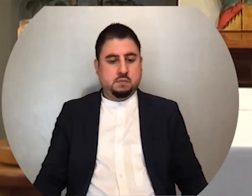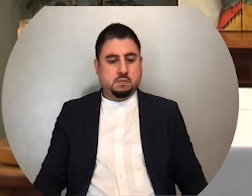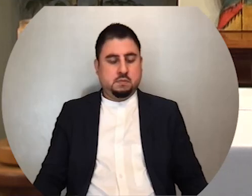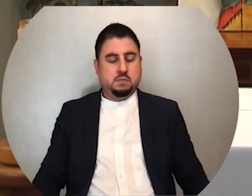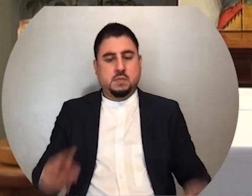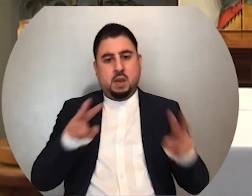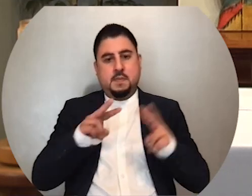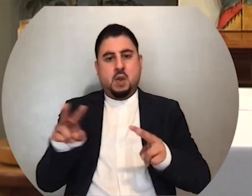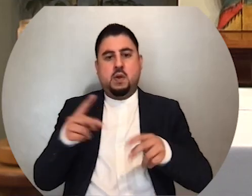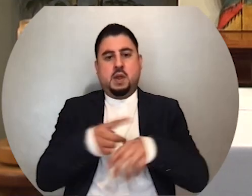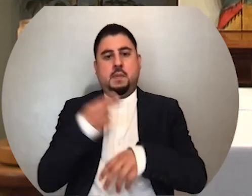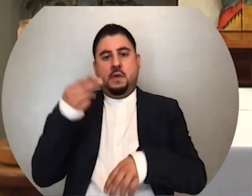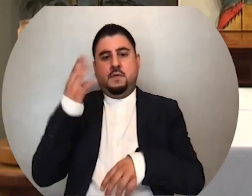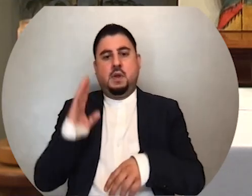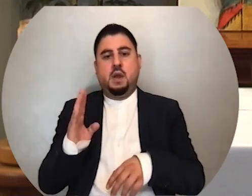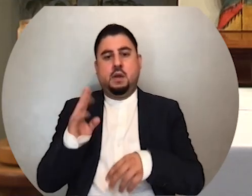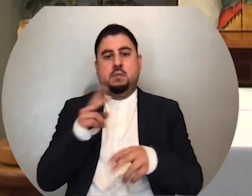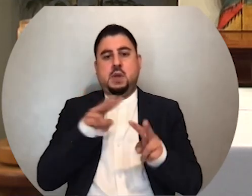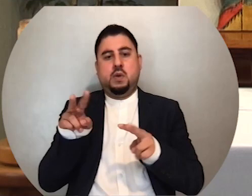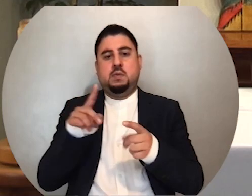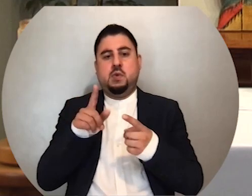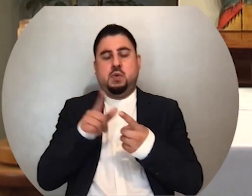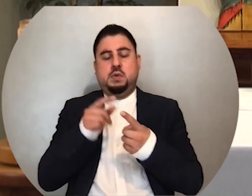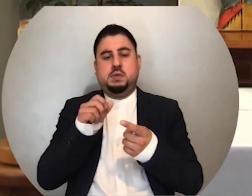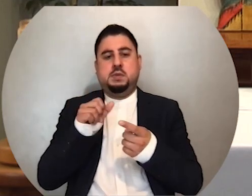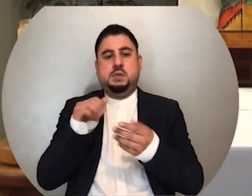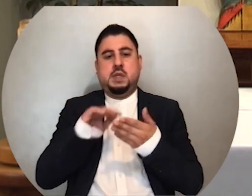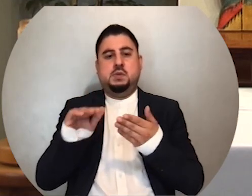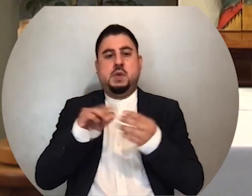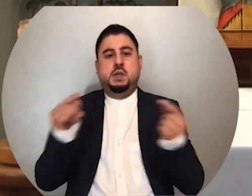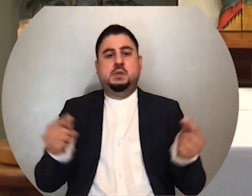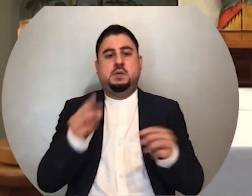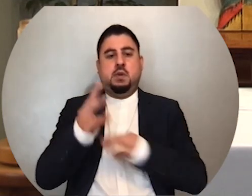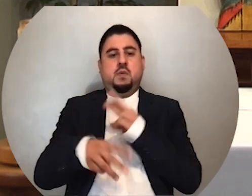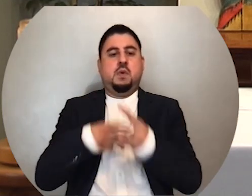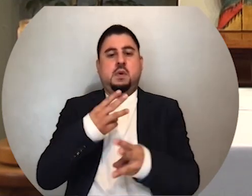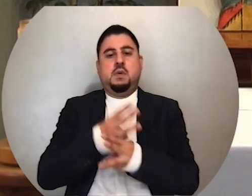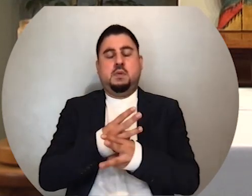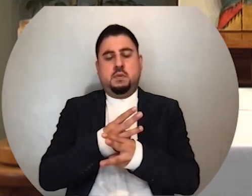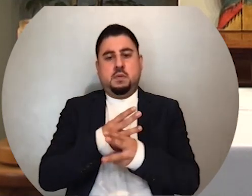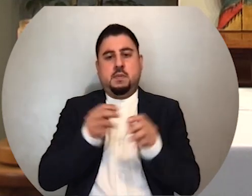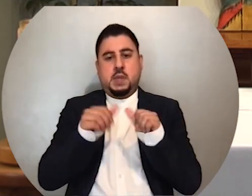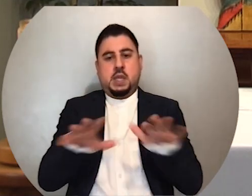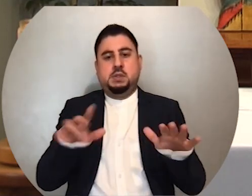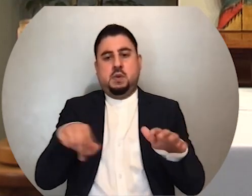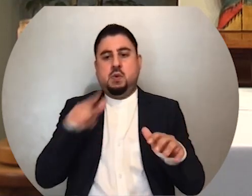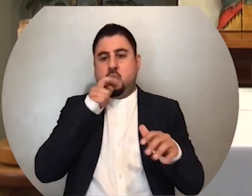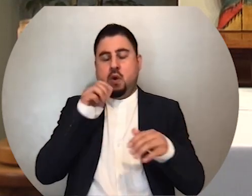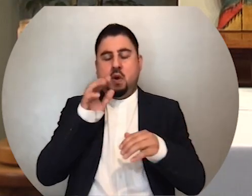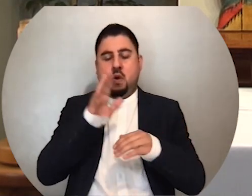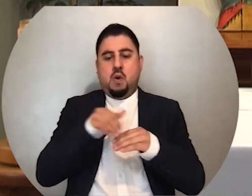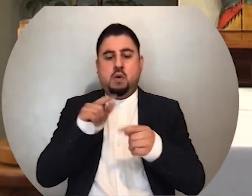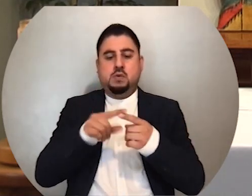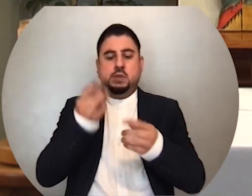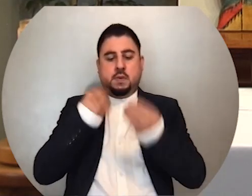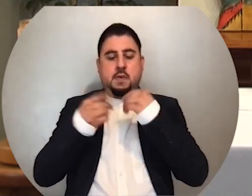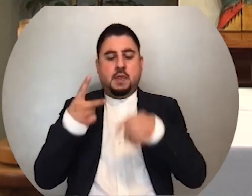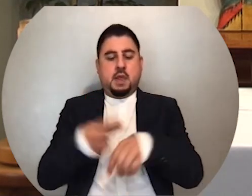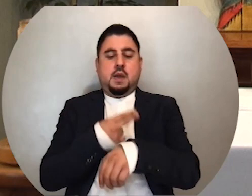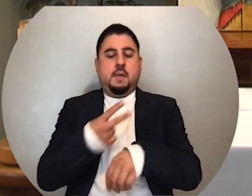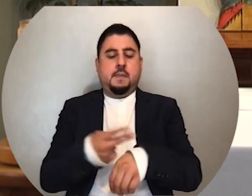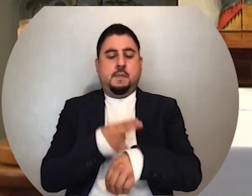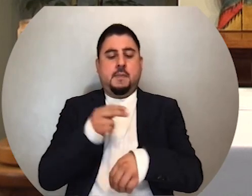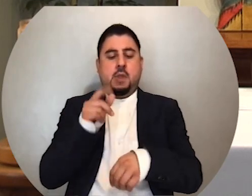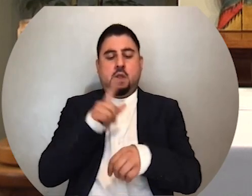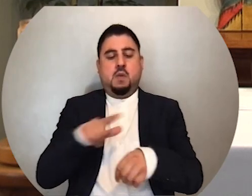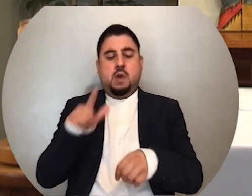peace. Behold the Lamb of God. Behold him who takes away the sins of the world. Blessed are those called to the supper of the